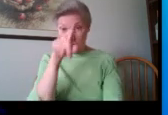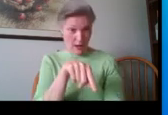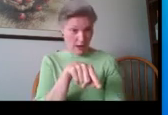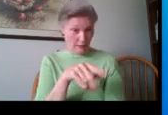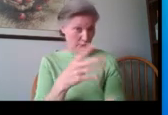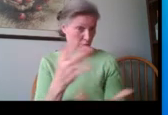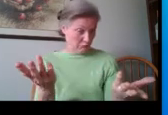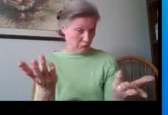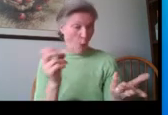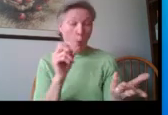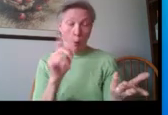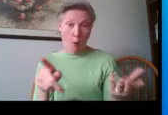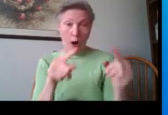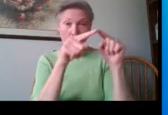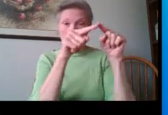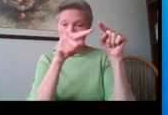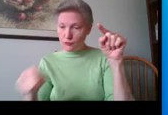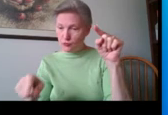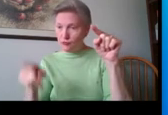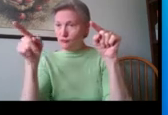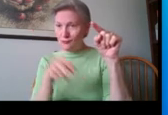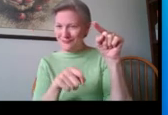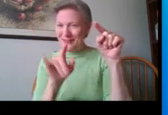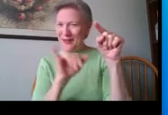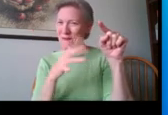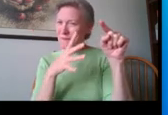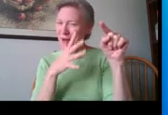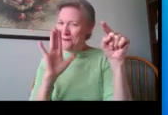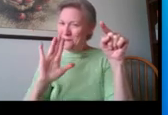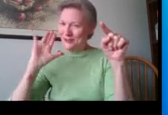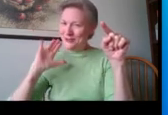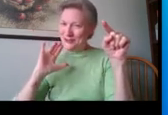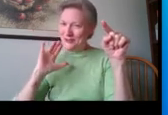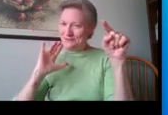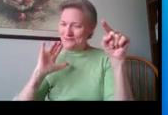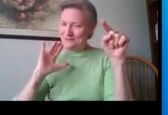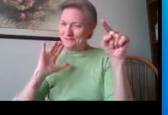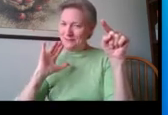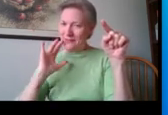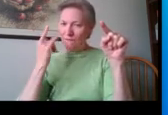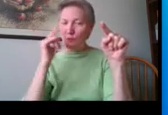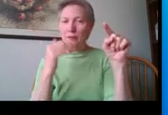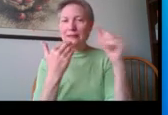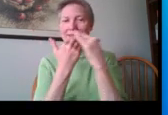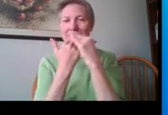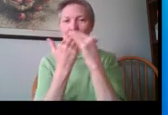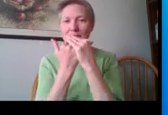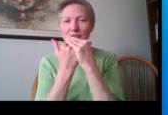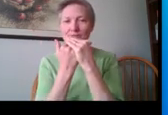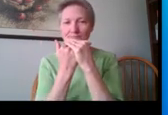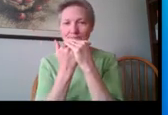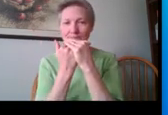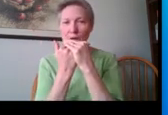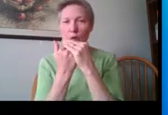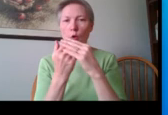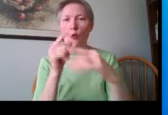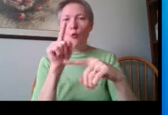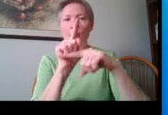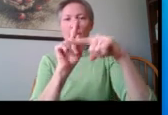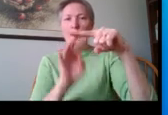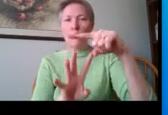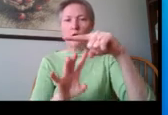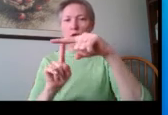to, or I could do what I showed you over here and cut them into fourths this way. So this is a